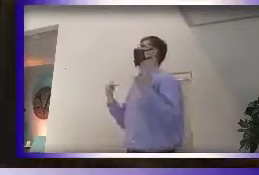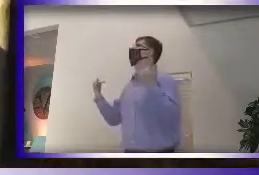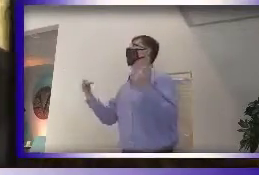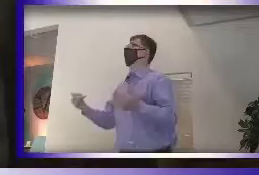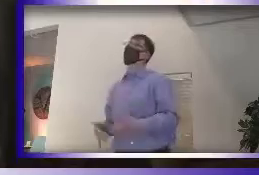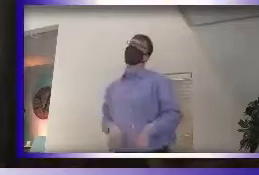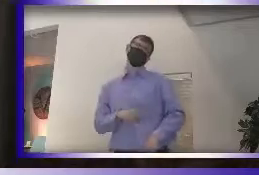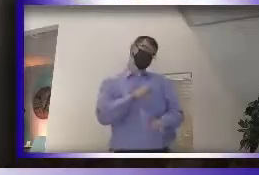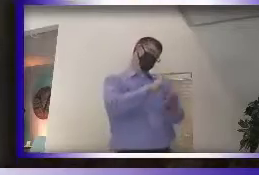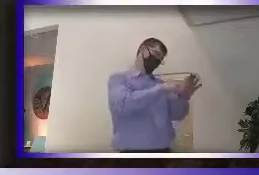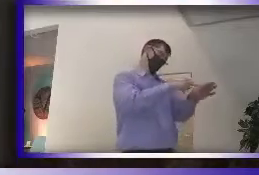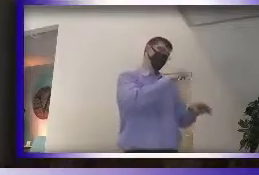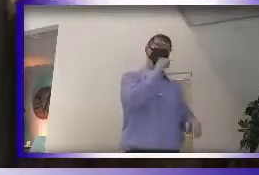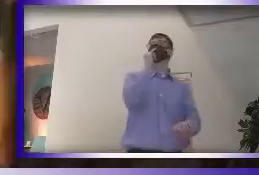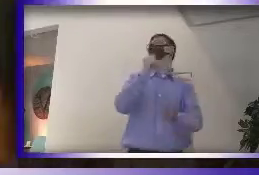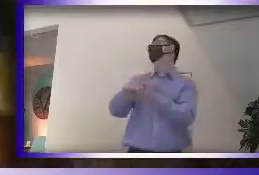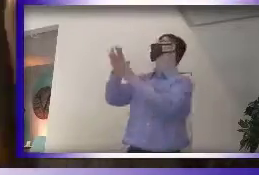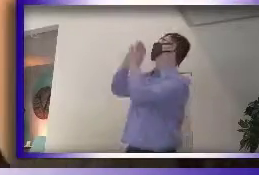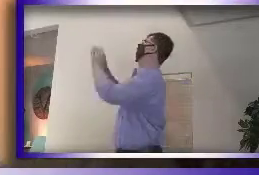that she would.